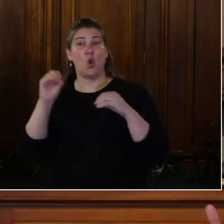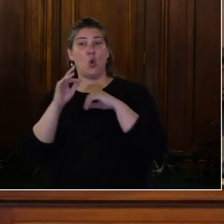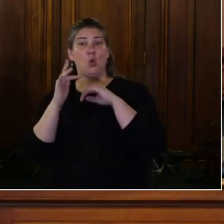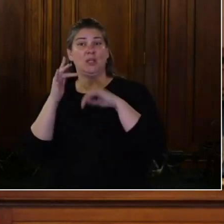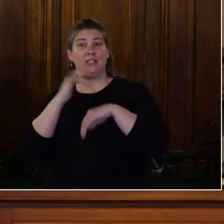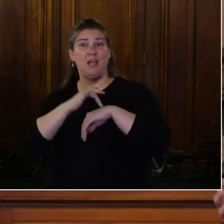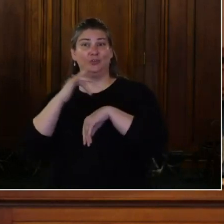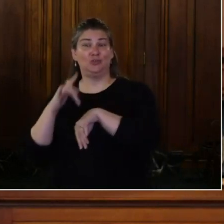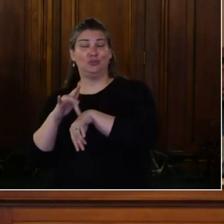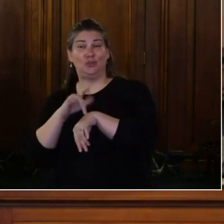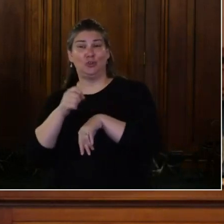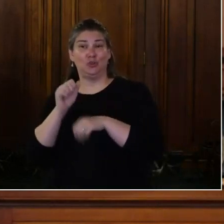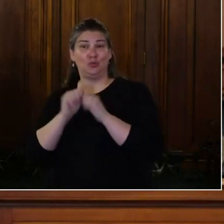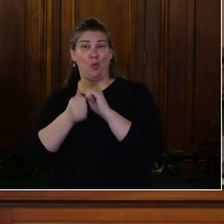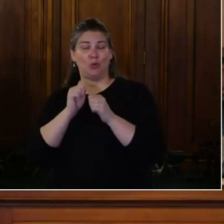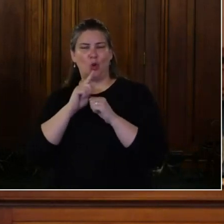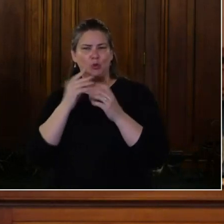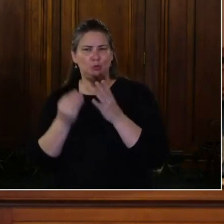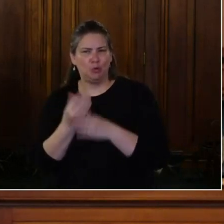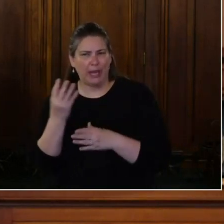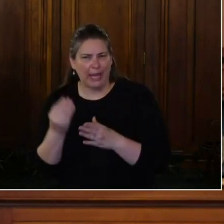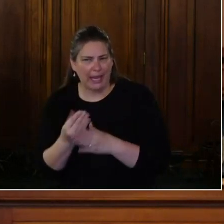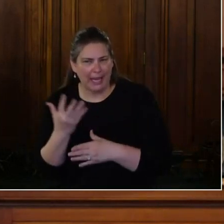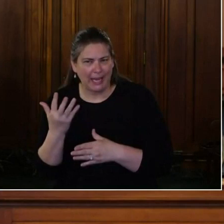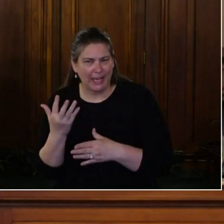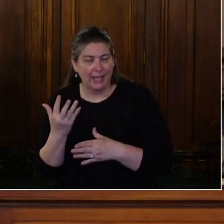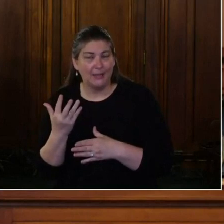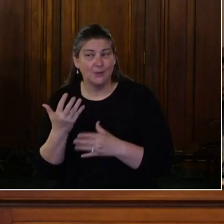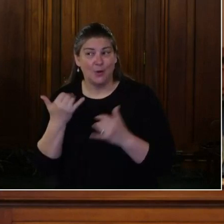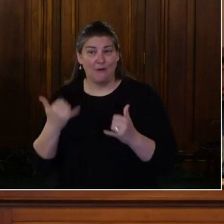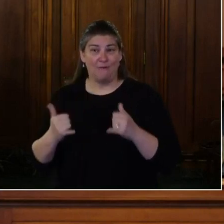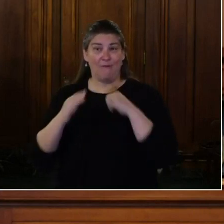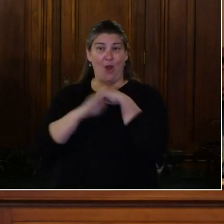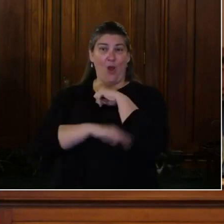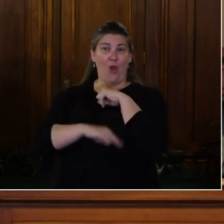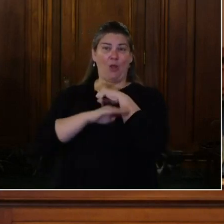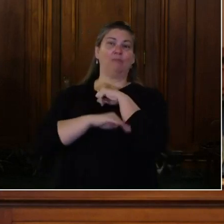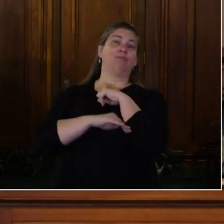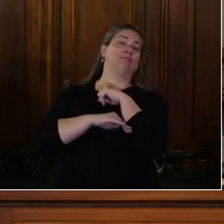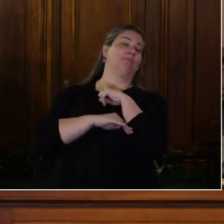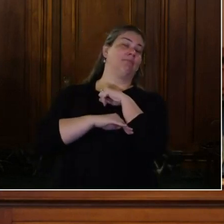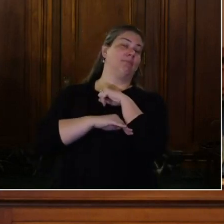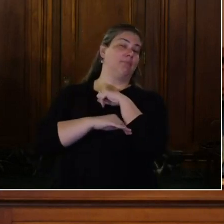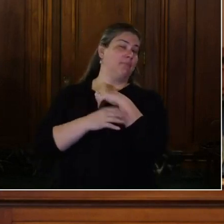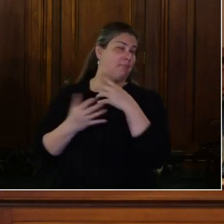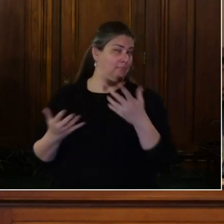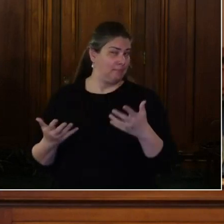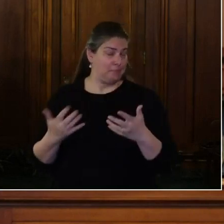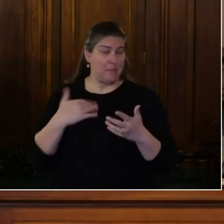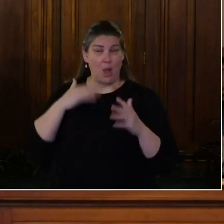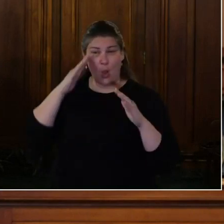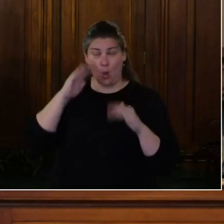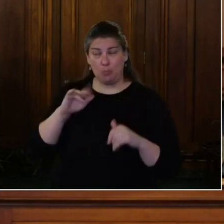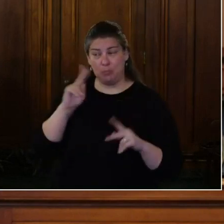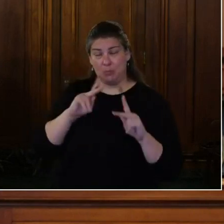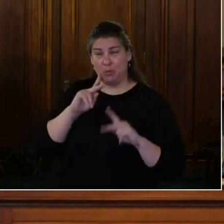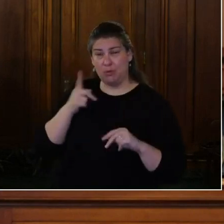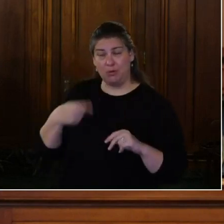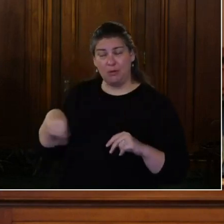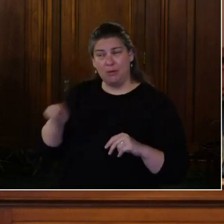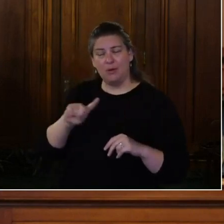fall at a time where we have this virus, so I know they're thinking through those as well. What I hope is that people are willing to